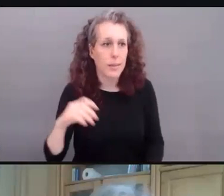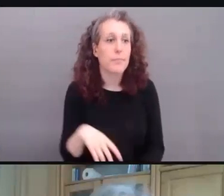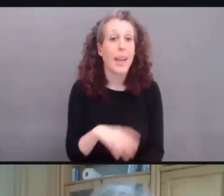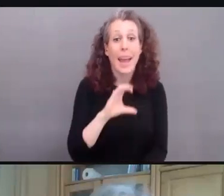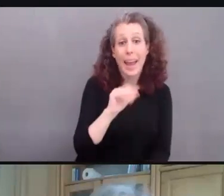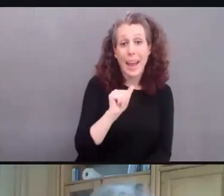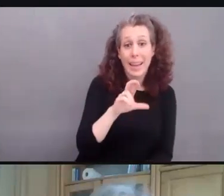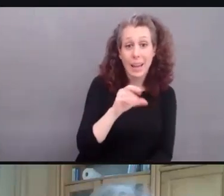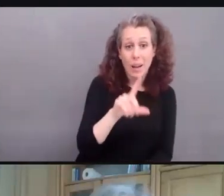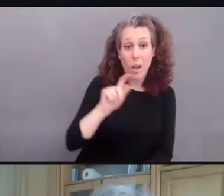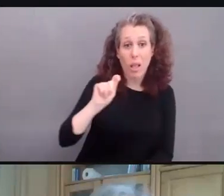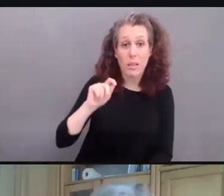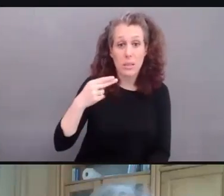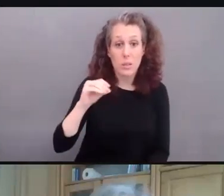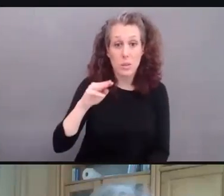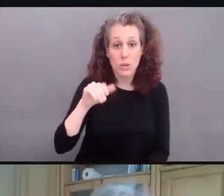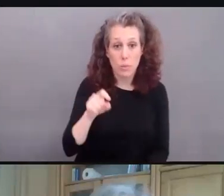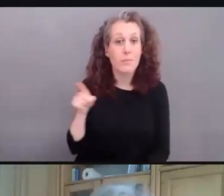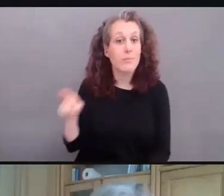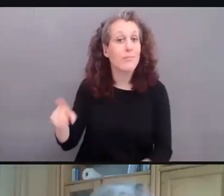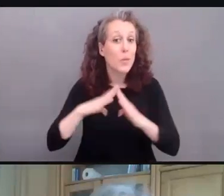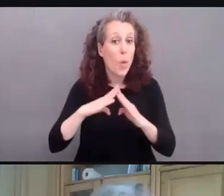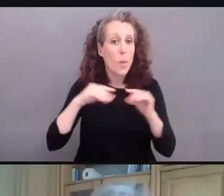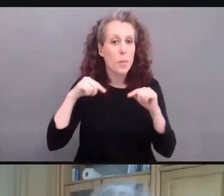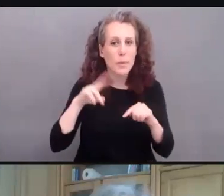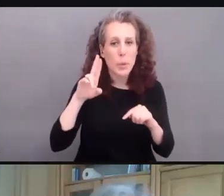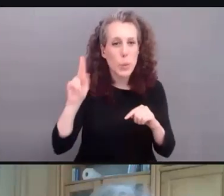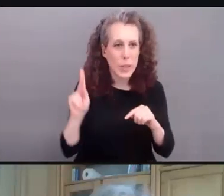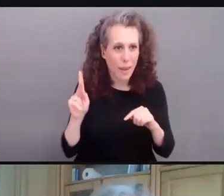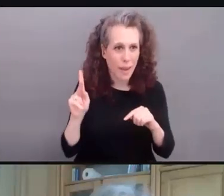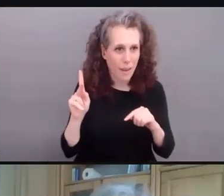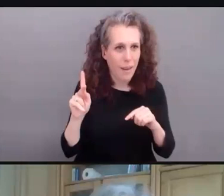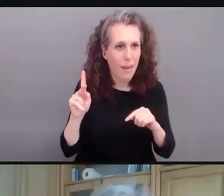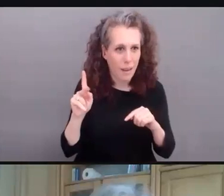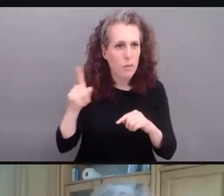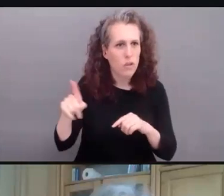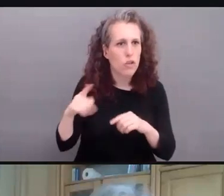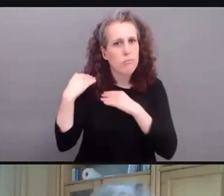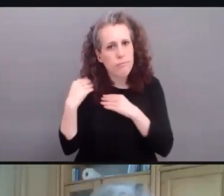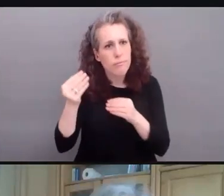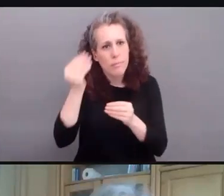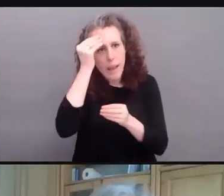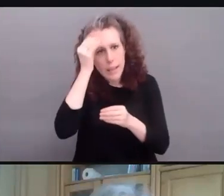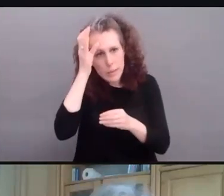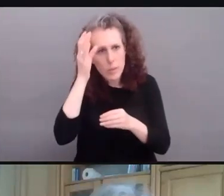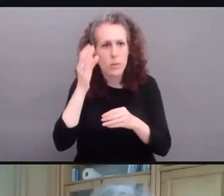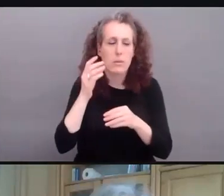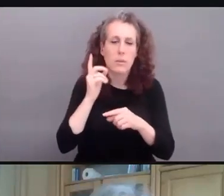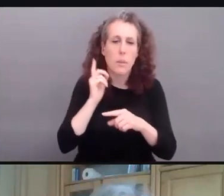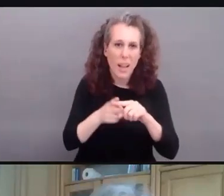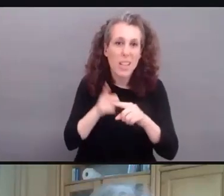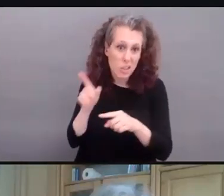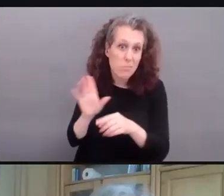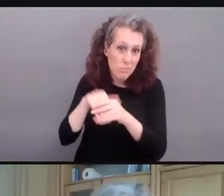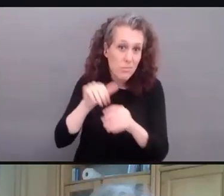from United Kingdom. She's also an expert consultant and also a member of ANEC and